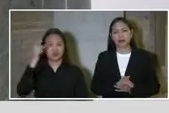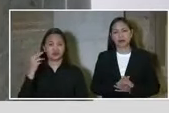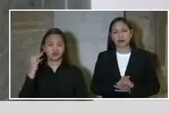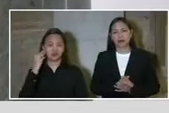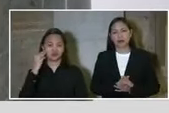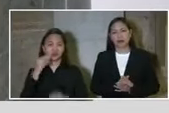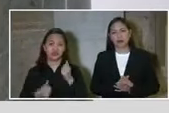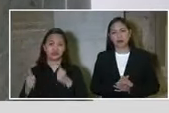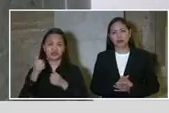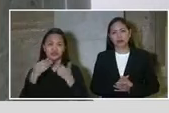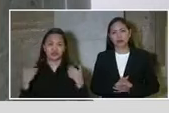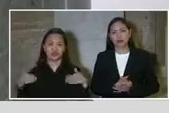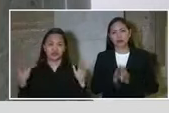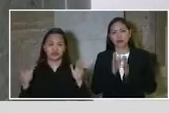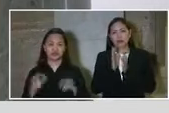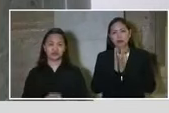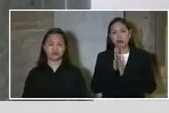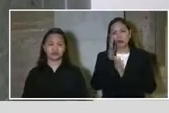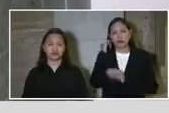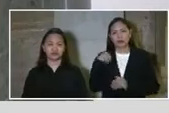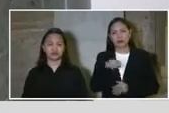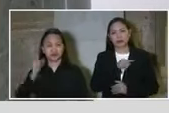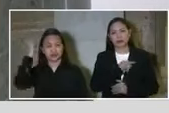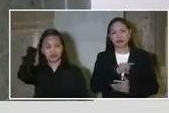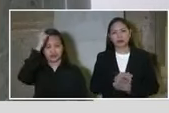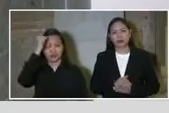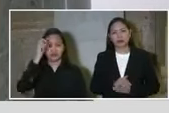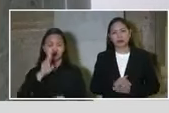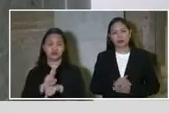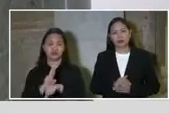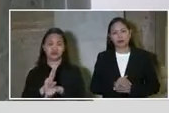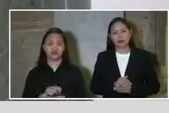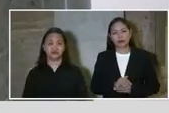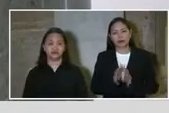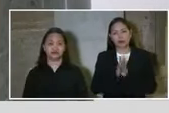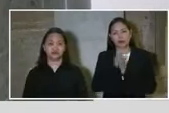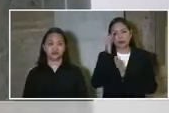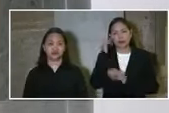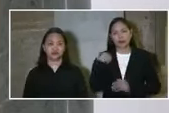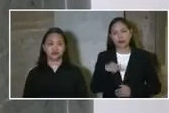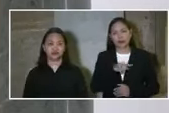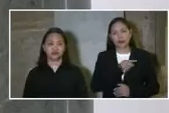Archangel, pray for us. San Roque, pray for us.